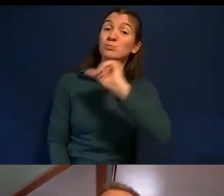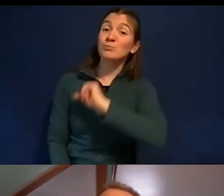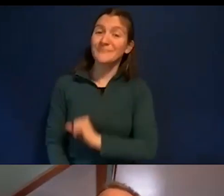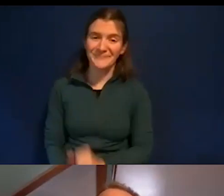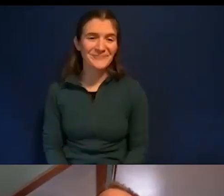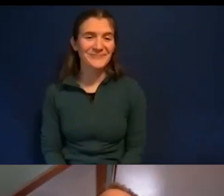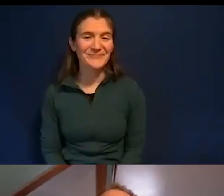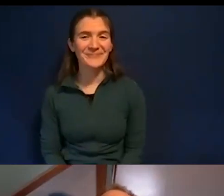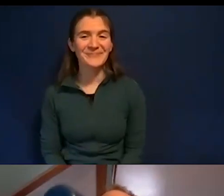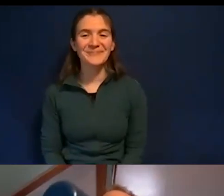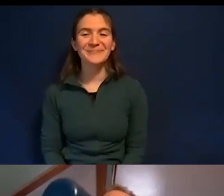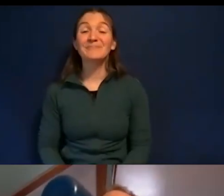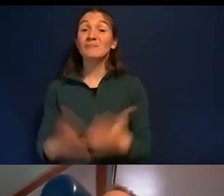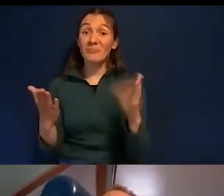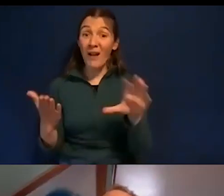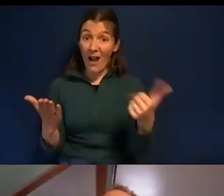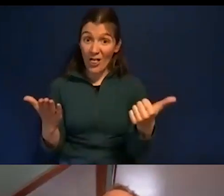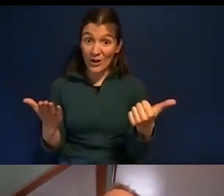Okay, anyone else?